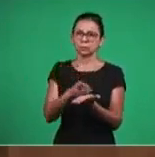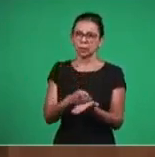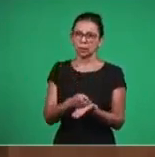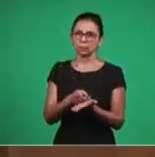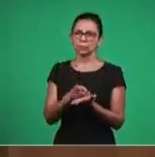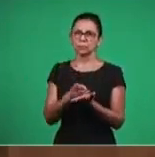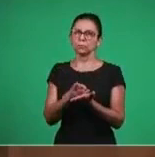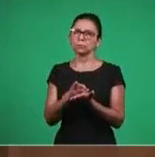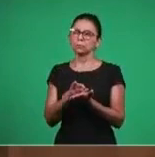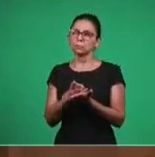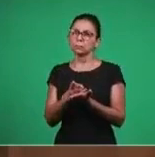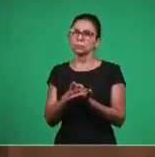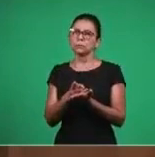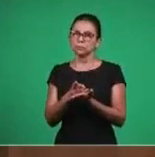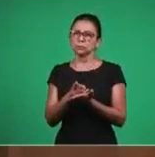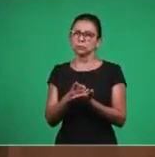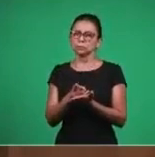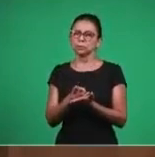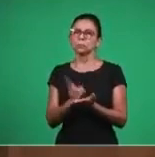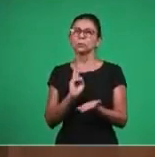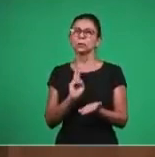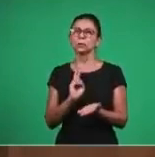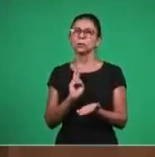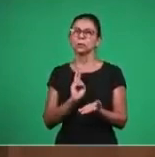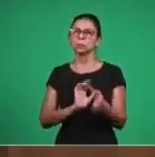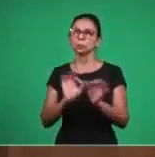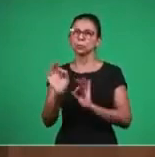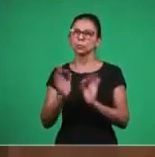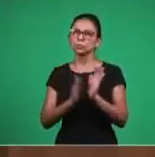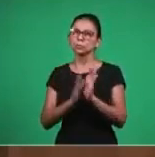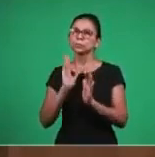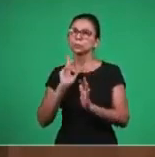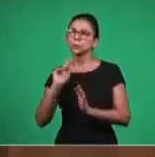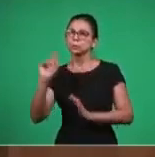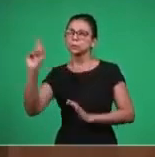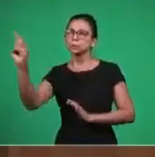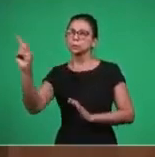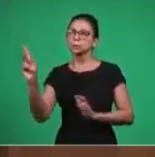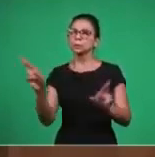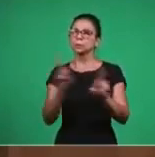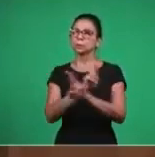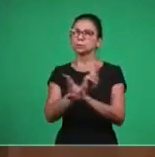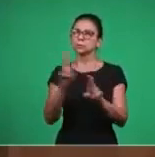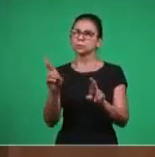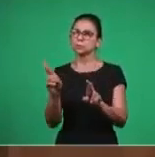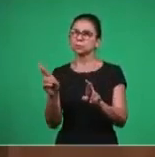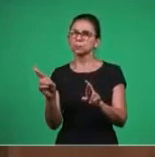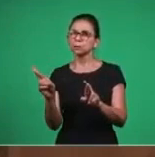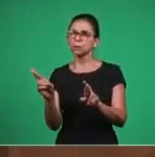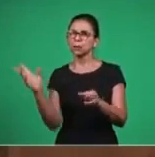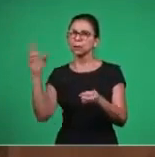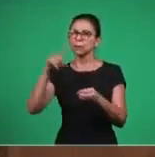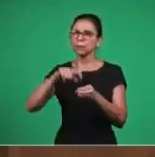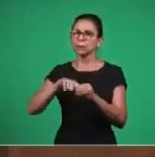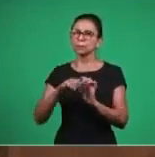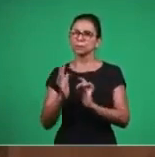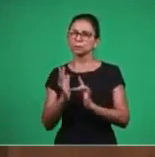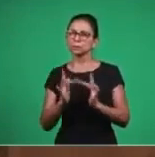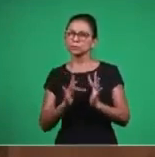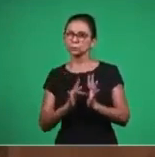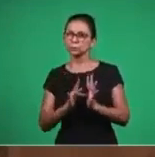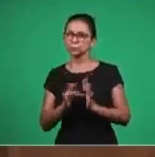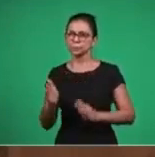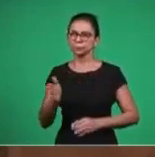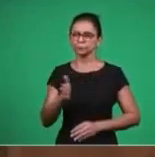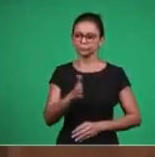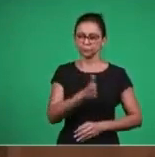project that will lead to eternity, that is related to the return of the Lord Jesus.